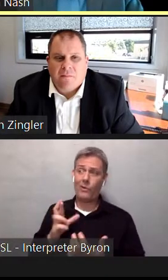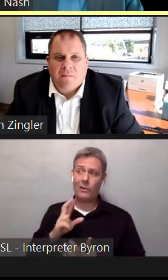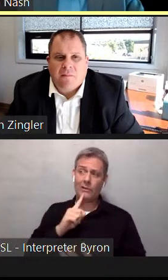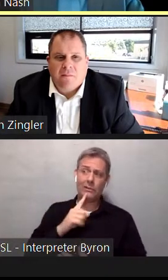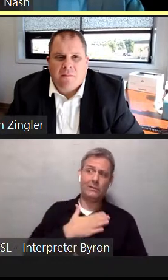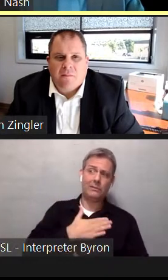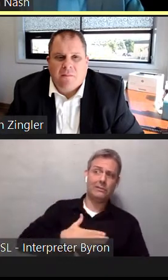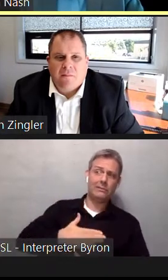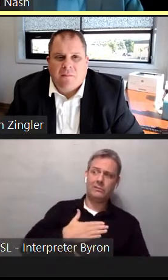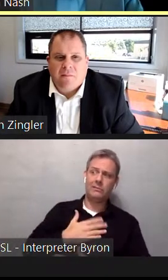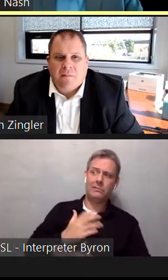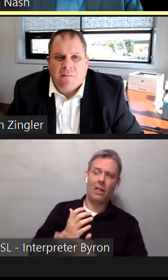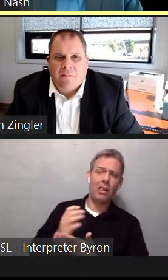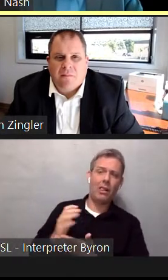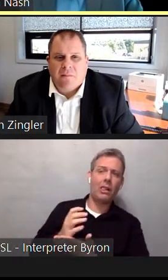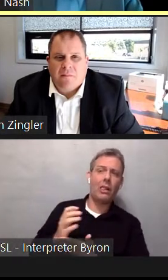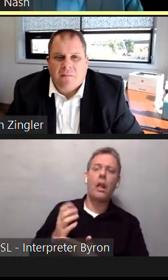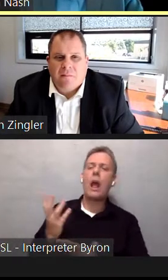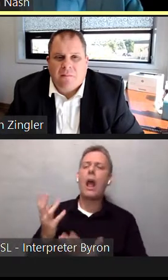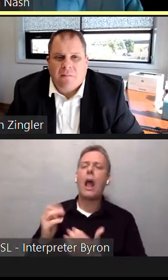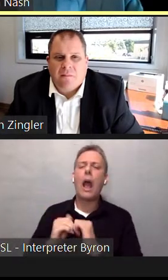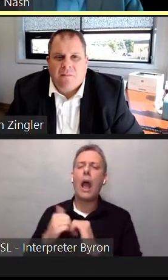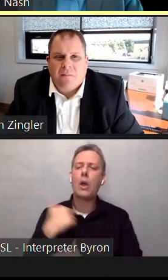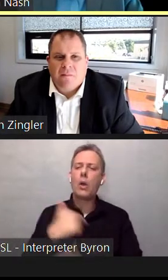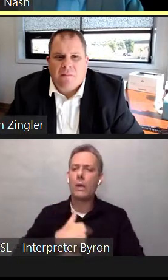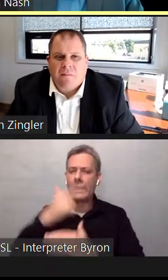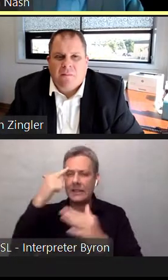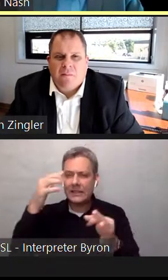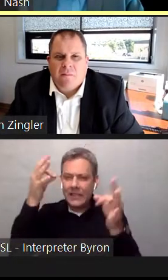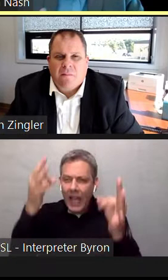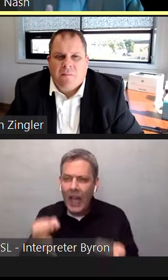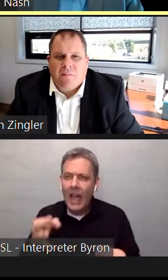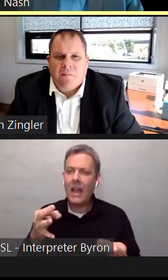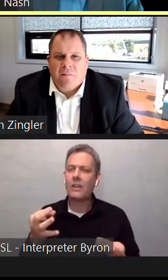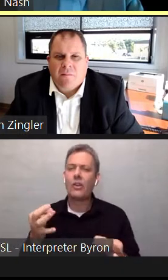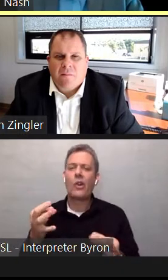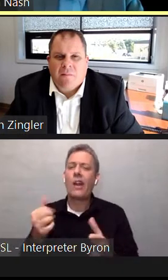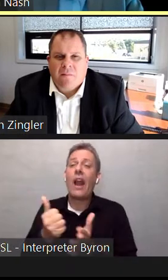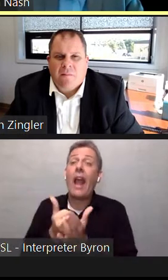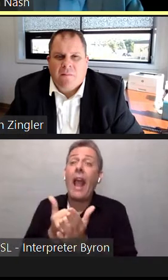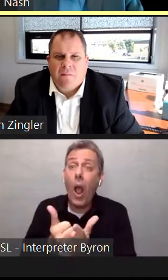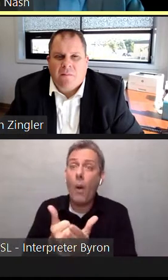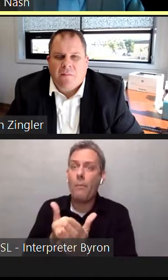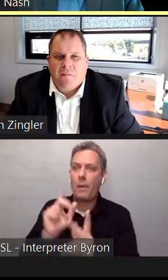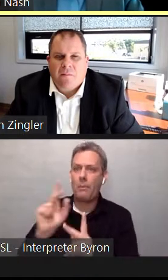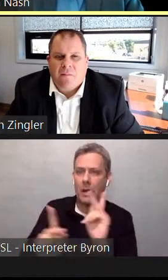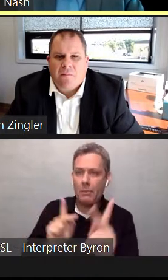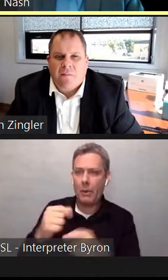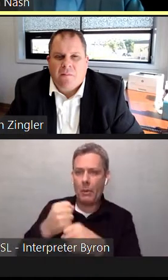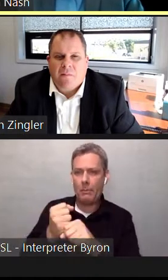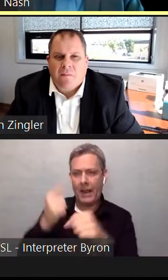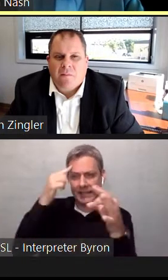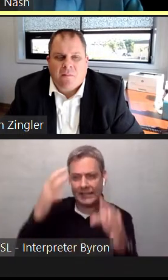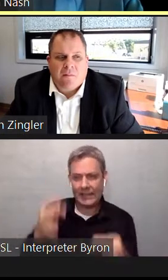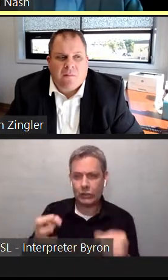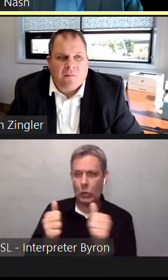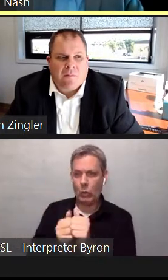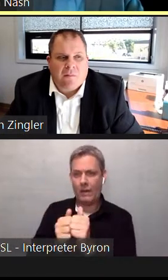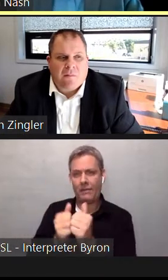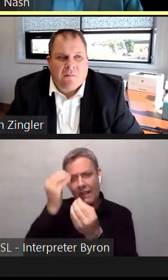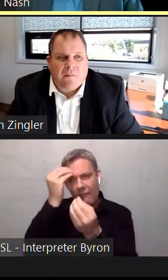give people enough information that they can make their own decisions and then stand back and let them make those decisions? And that is truly a person-centered